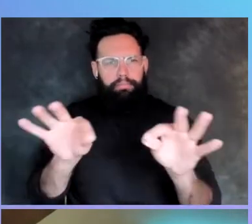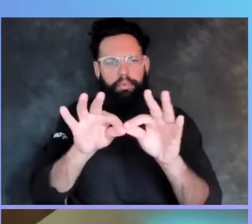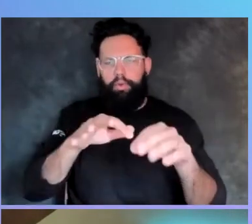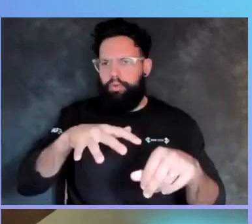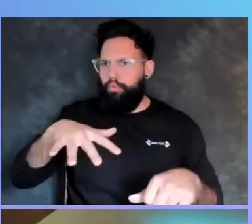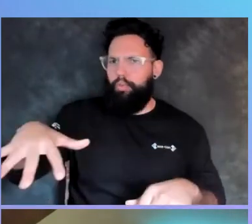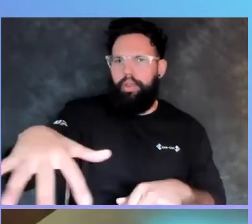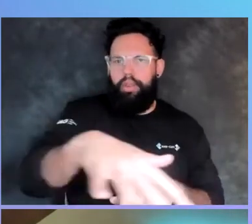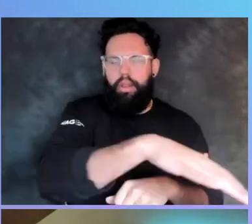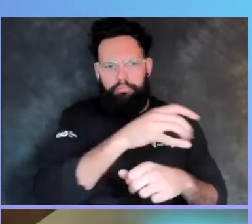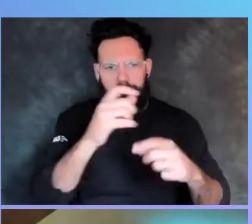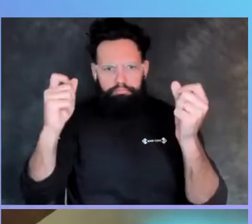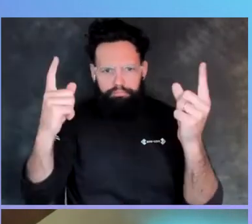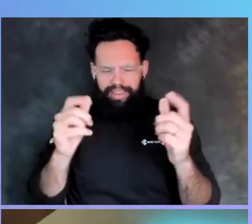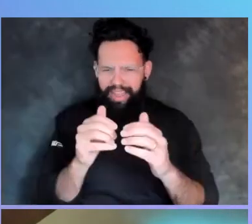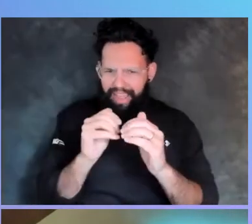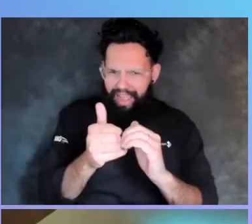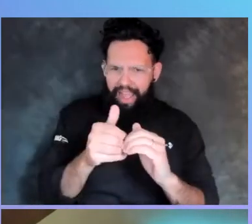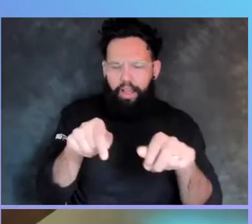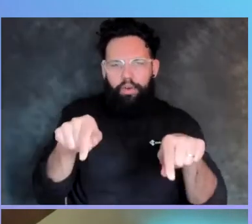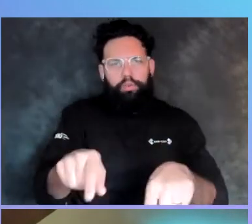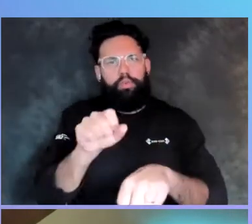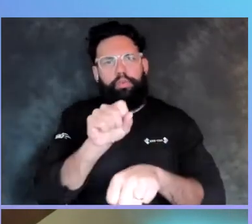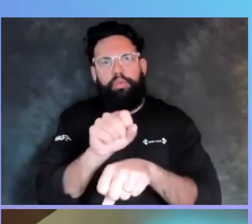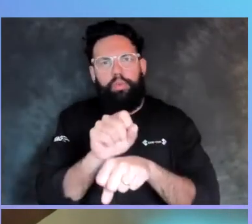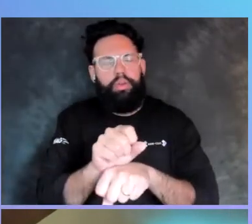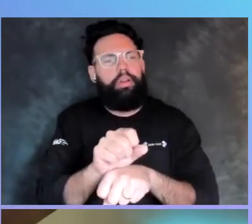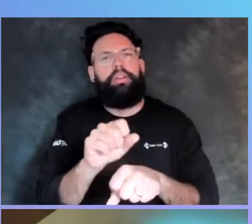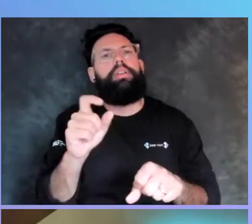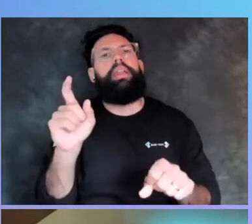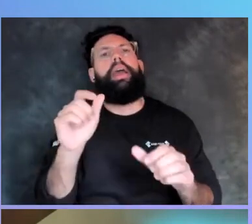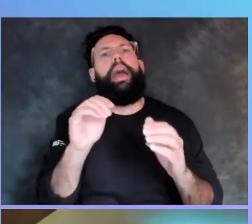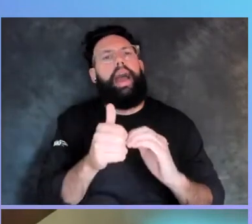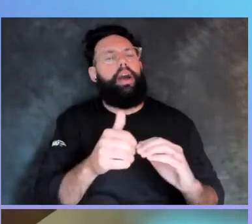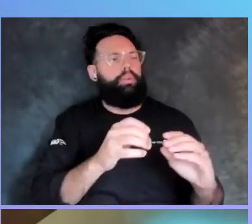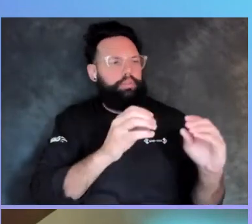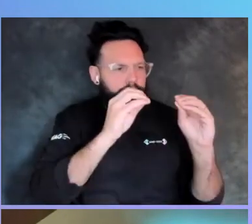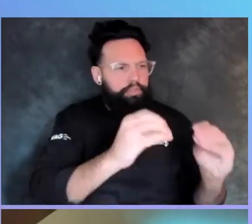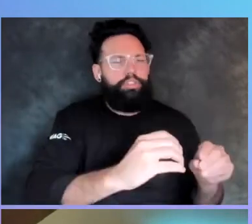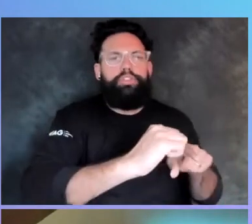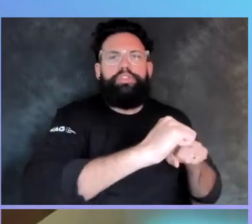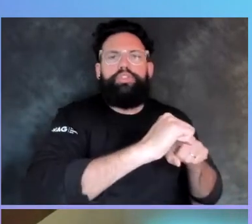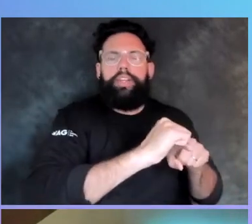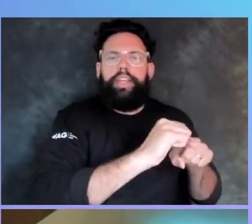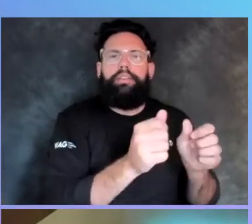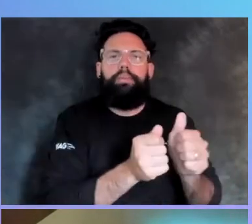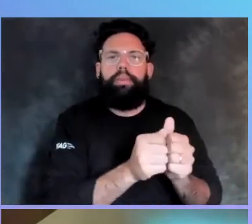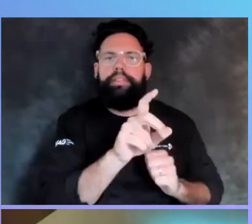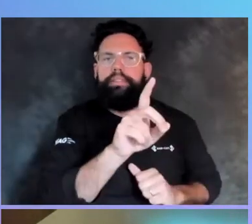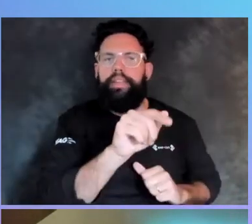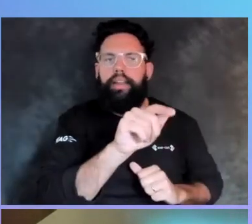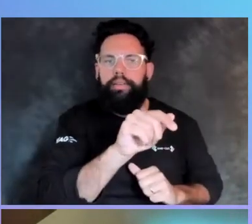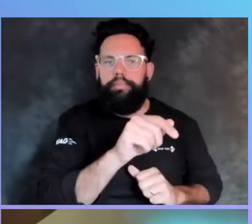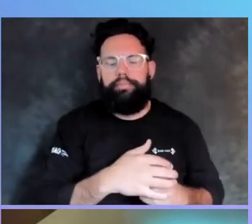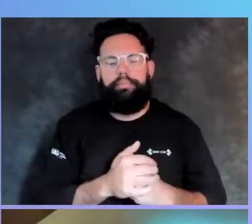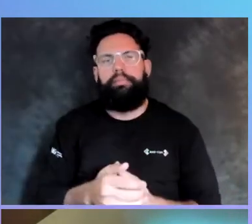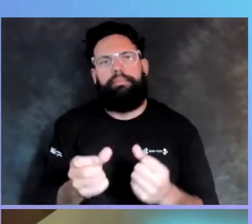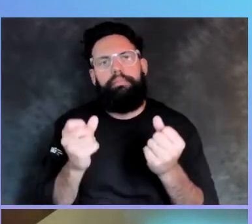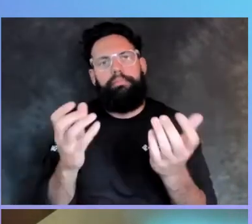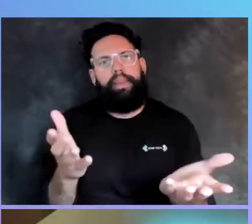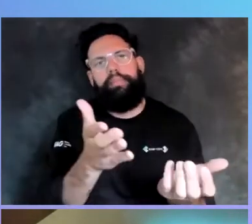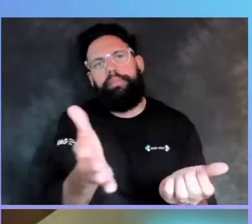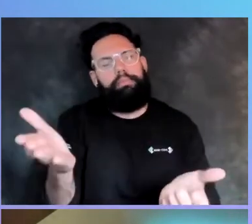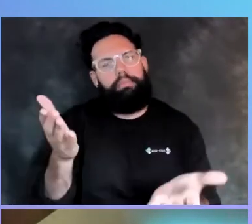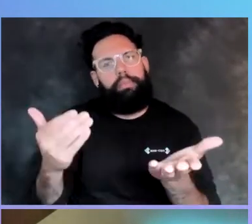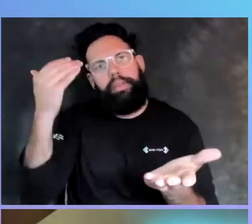basic level how they work and where the data that they're trained on comes from. So most of you may have heard that large language models are